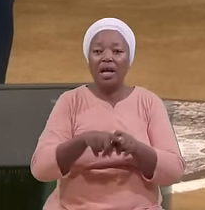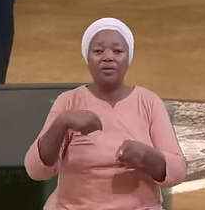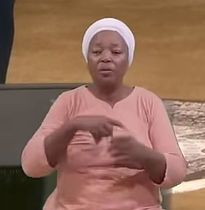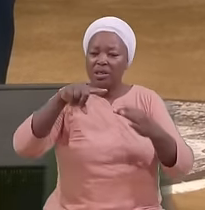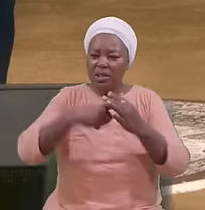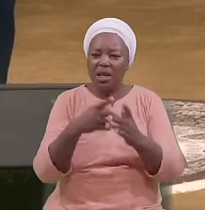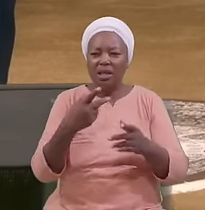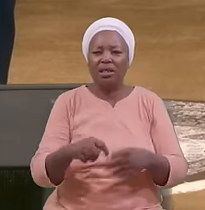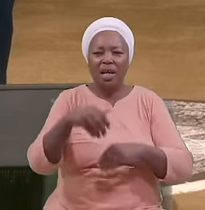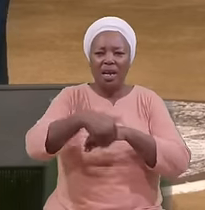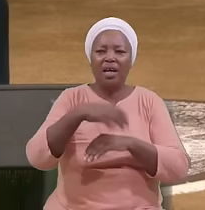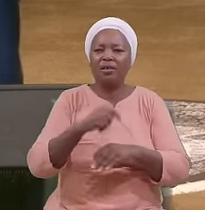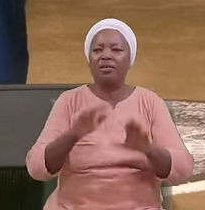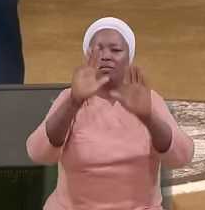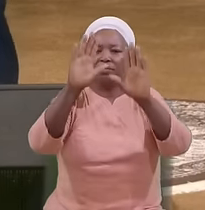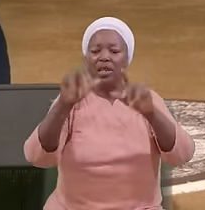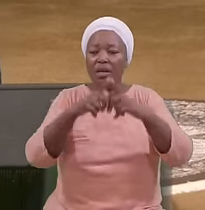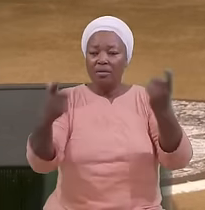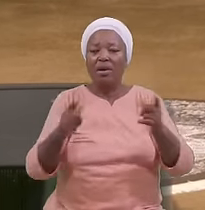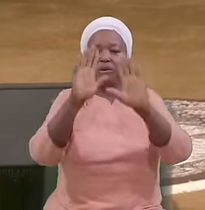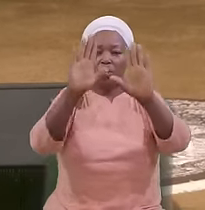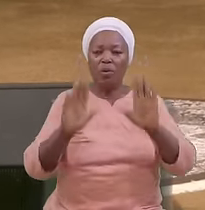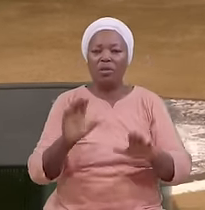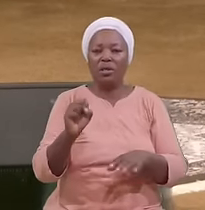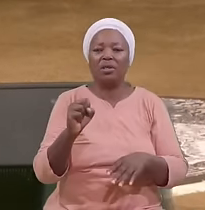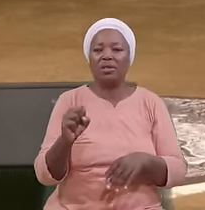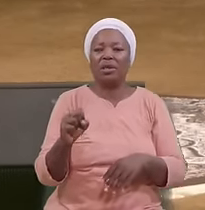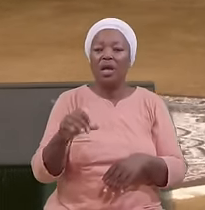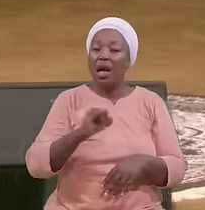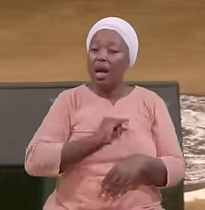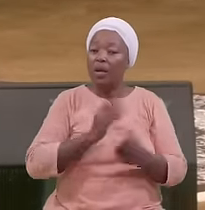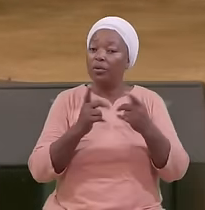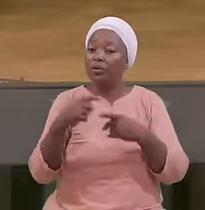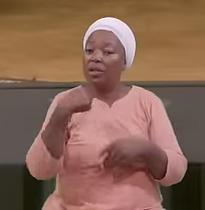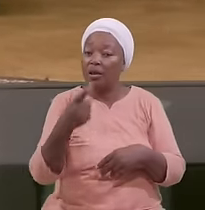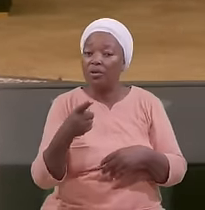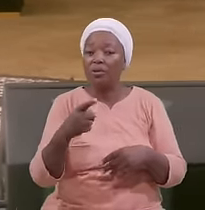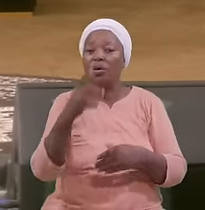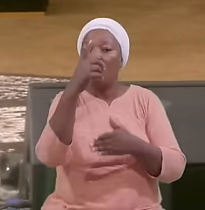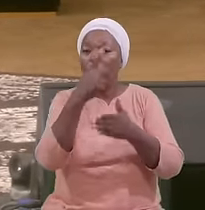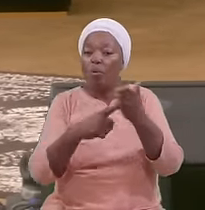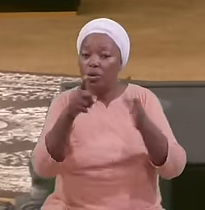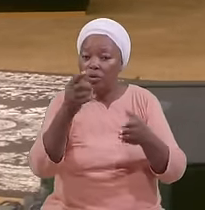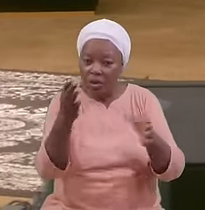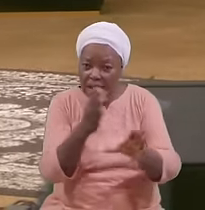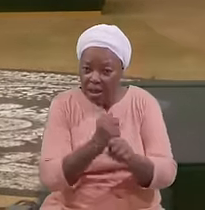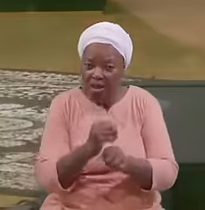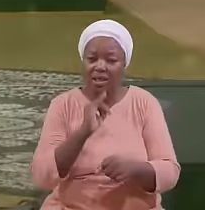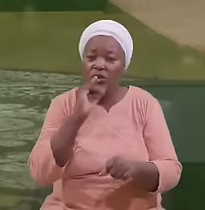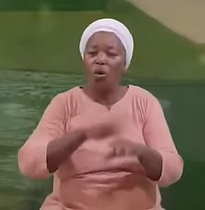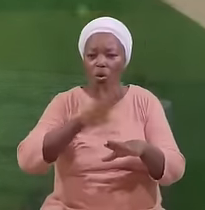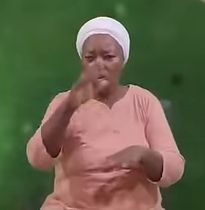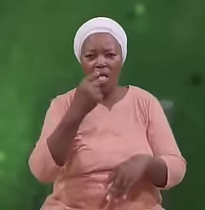of supernatural wonders, I want to tell you, what you get is on your tongue. What